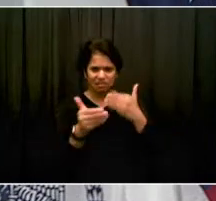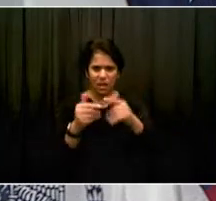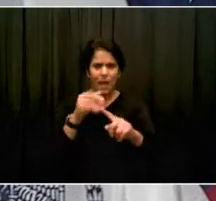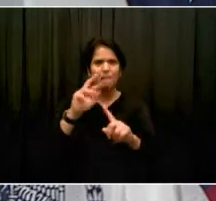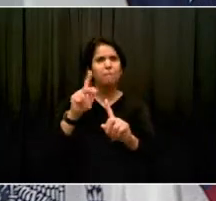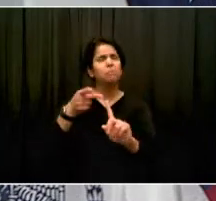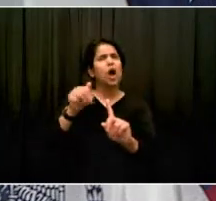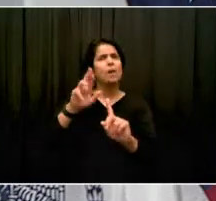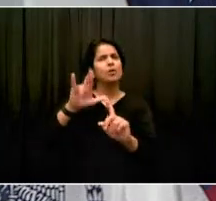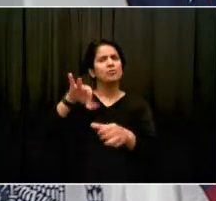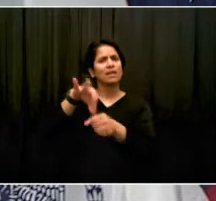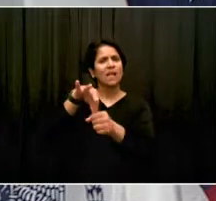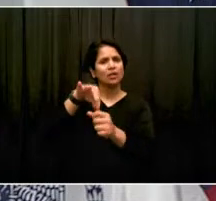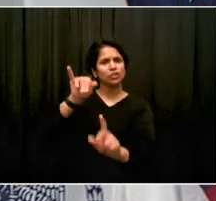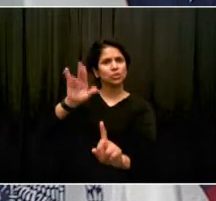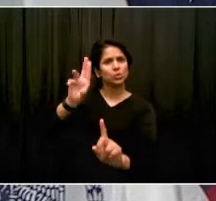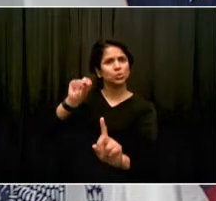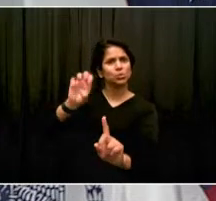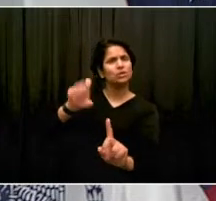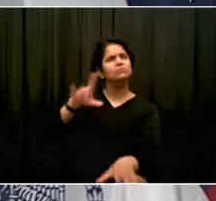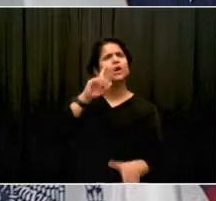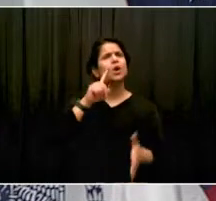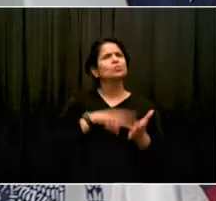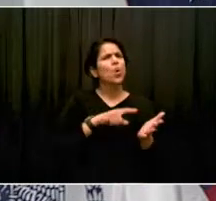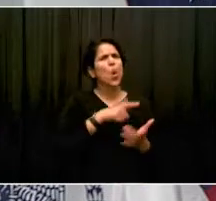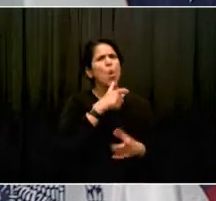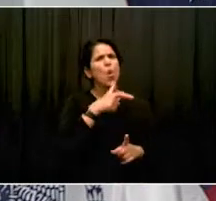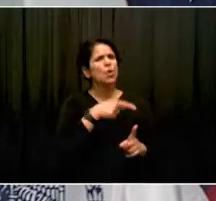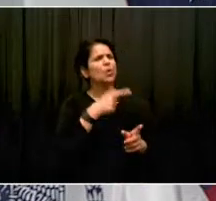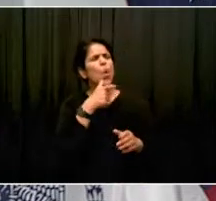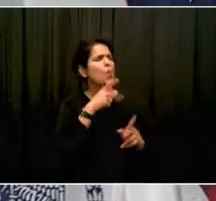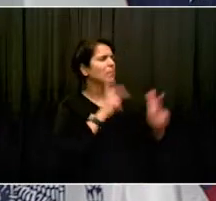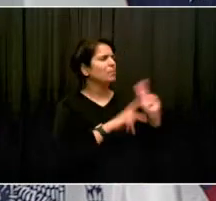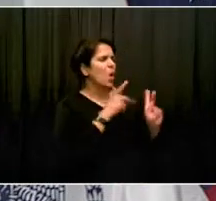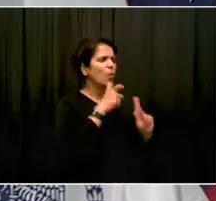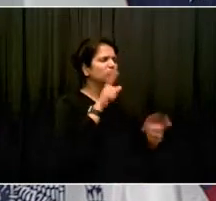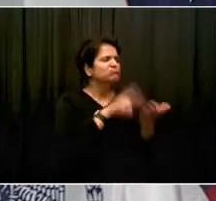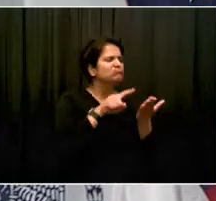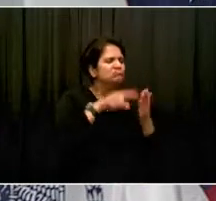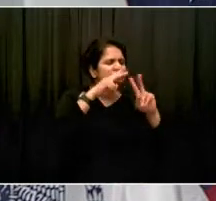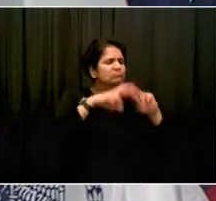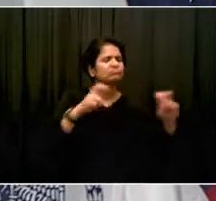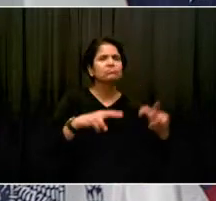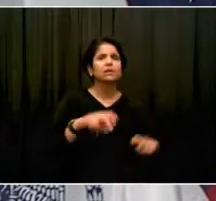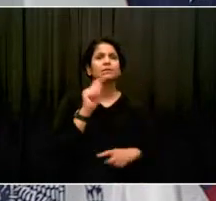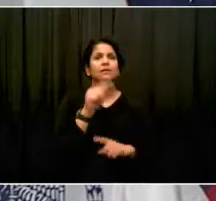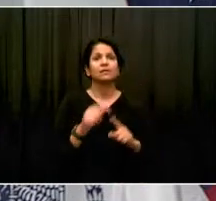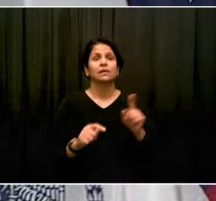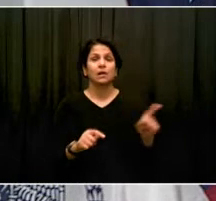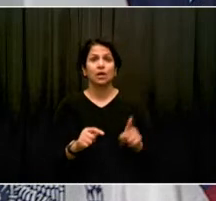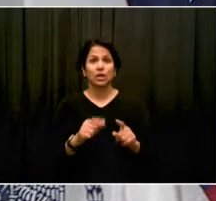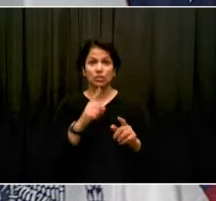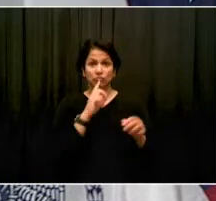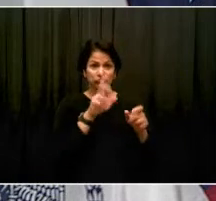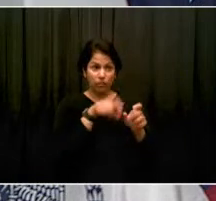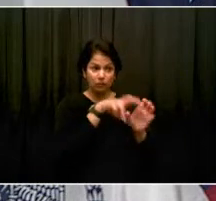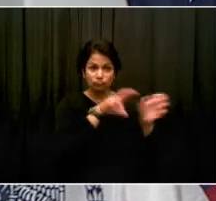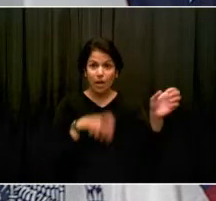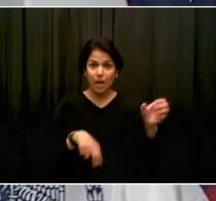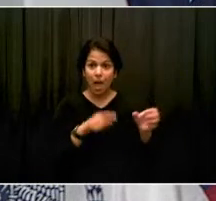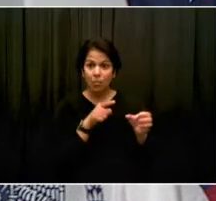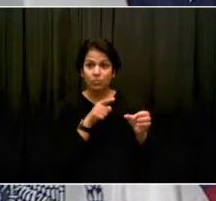personally believe he should drop out of the race? Aaron, I want to see the results of the investigation before offering any other